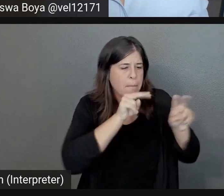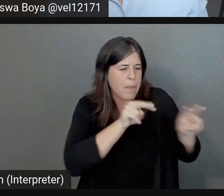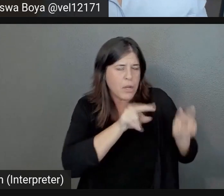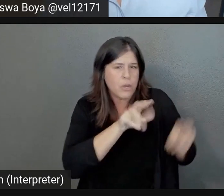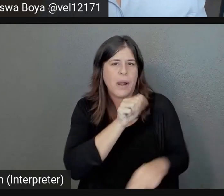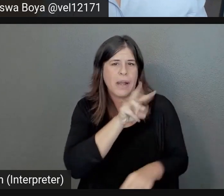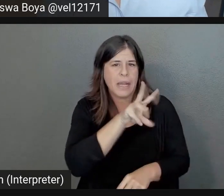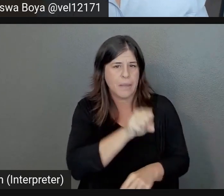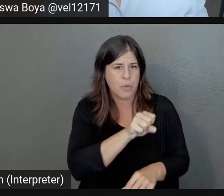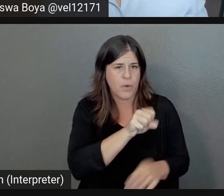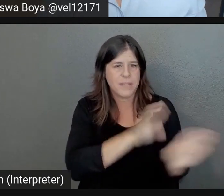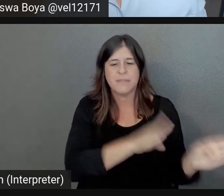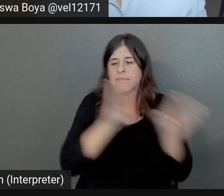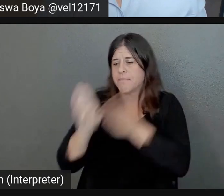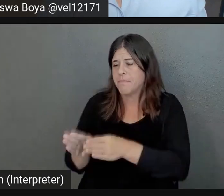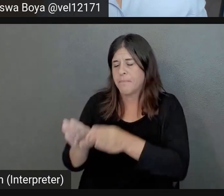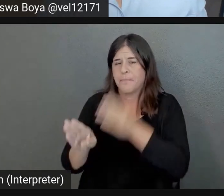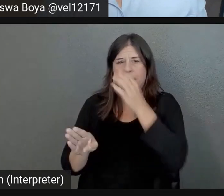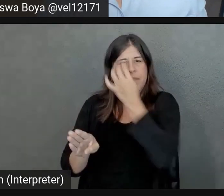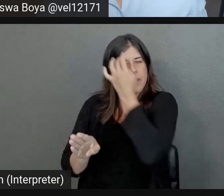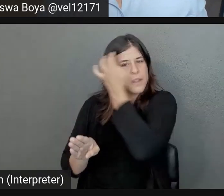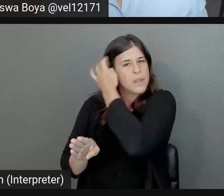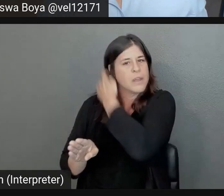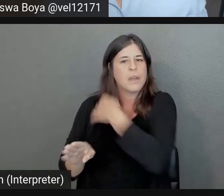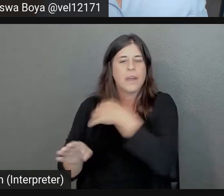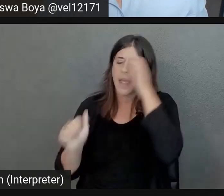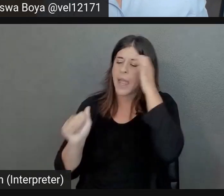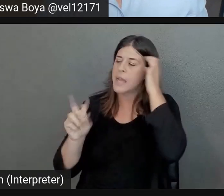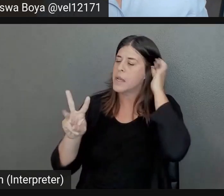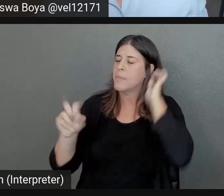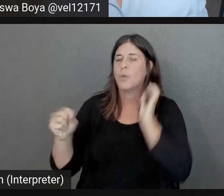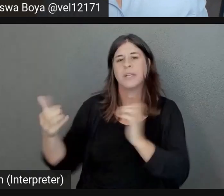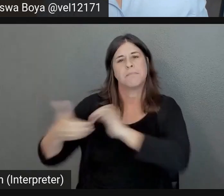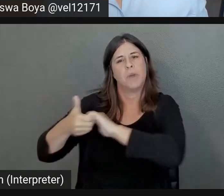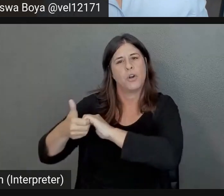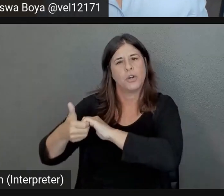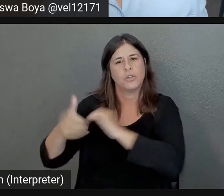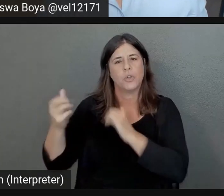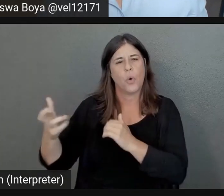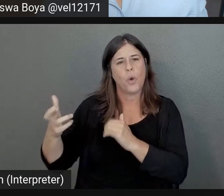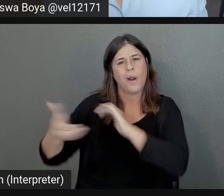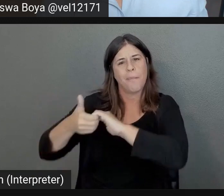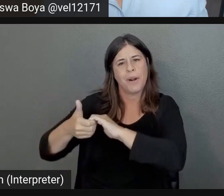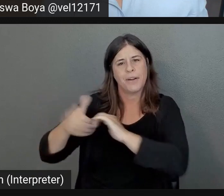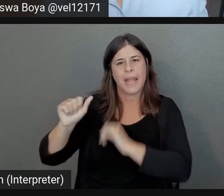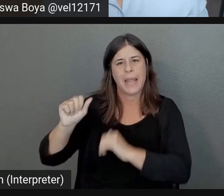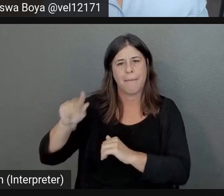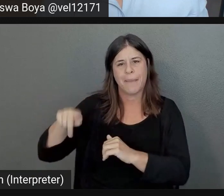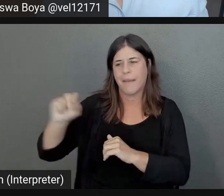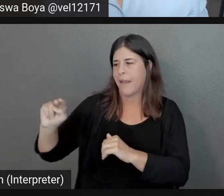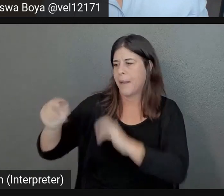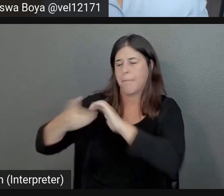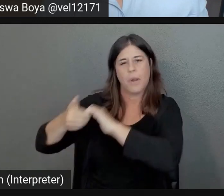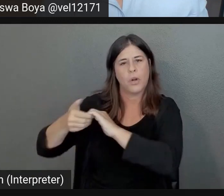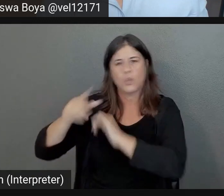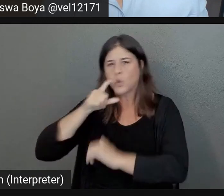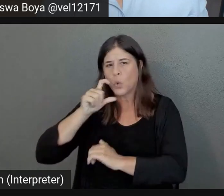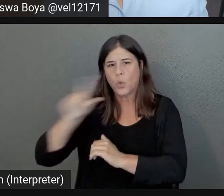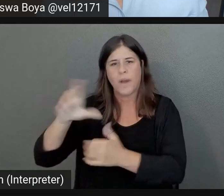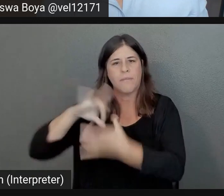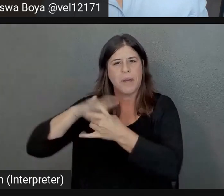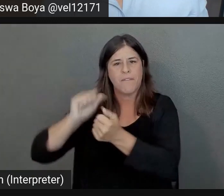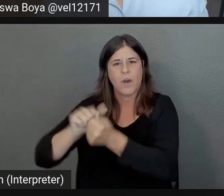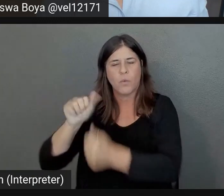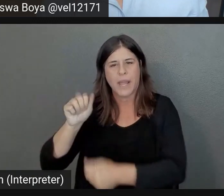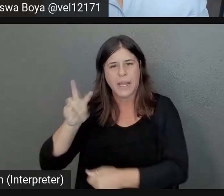AWS. And the second are AWS partners or AWS Partner Network APN partners who build on top of AWS